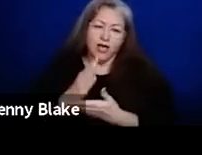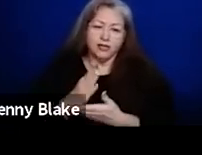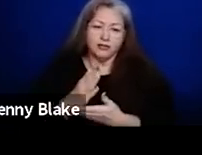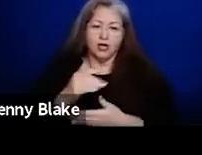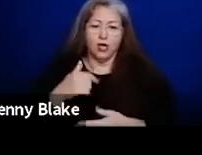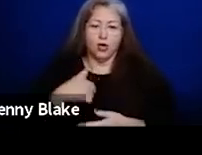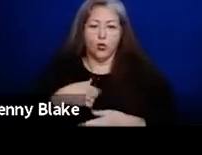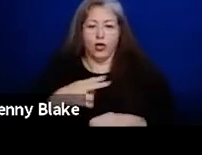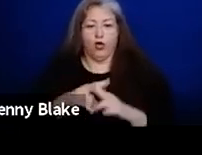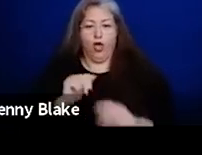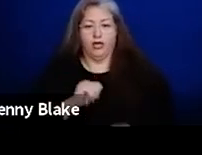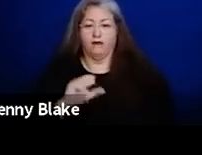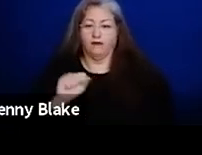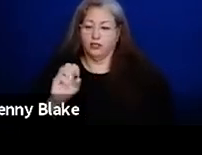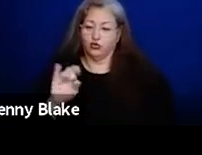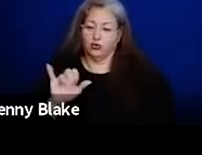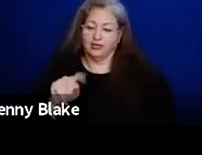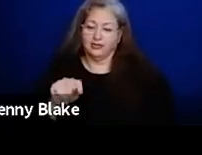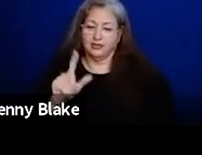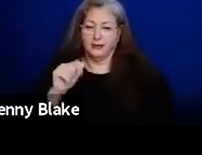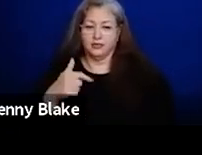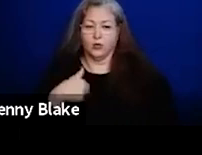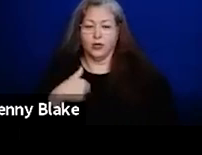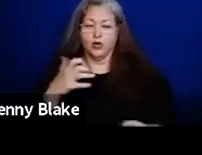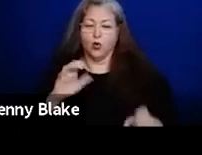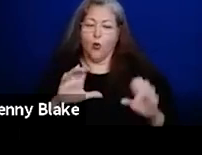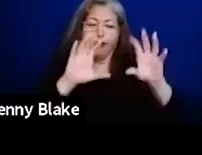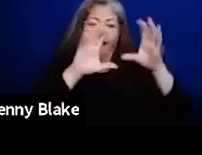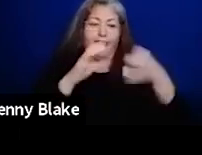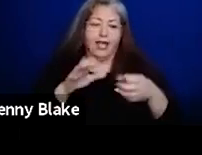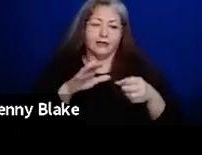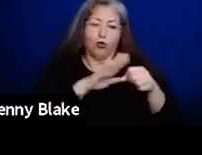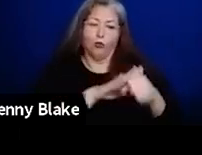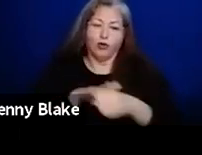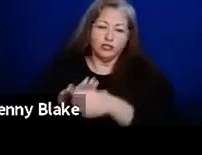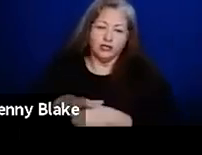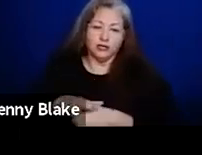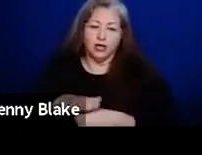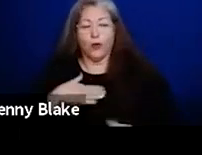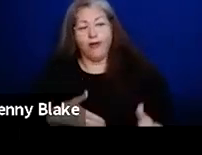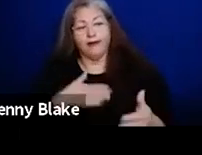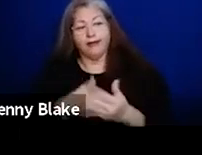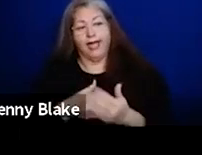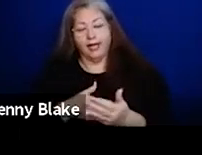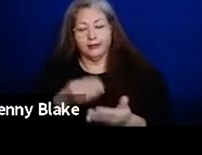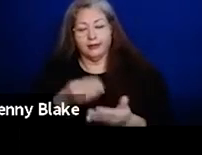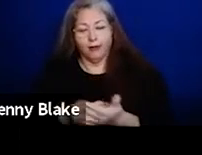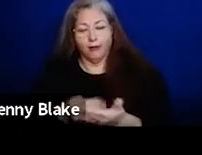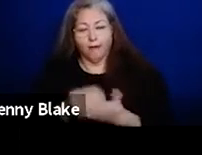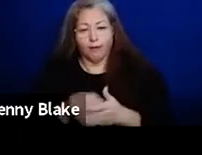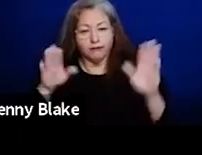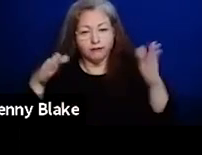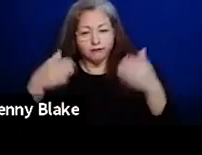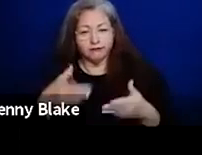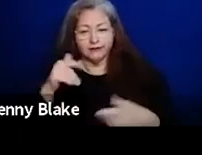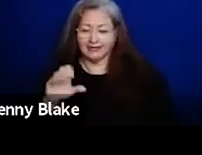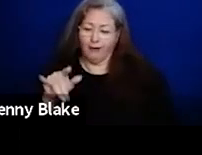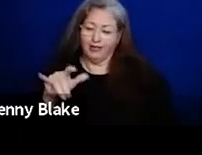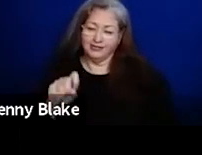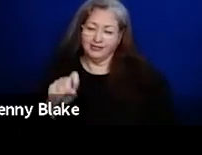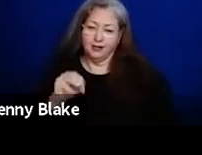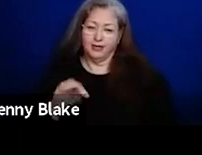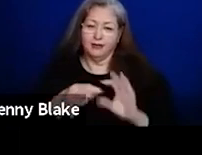socialist because we are against class oppression. We are against capitalism because capitalism is